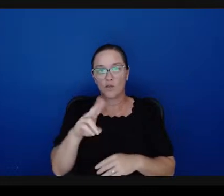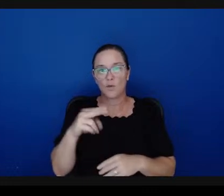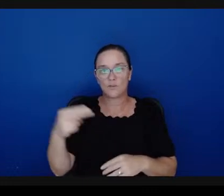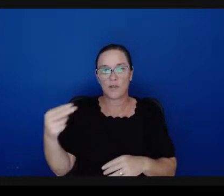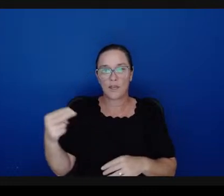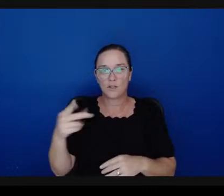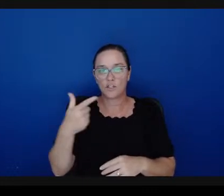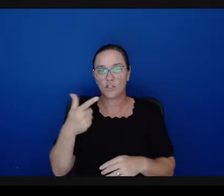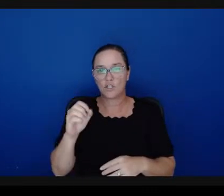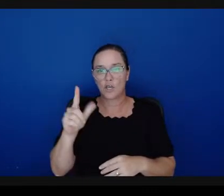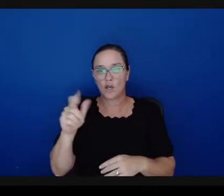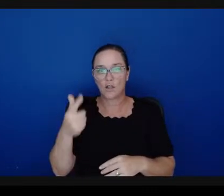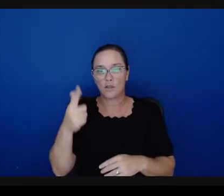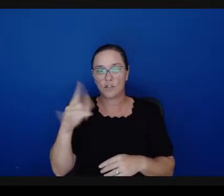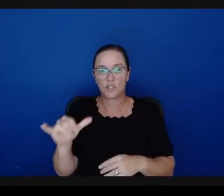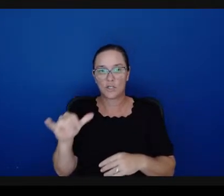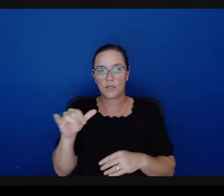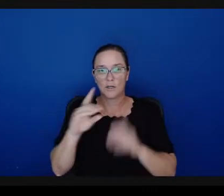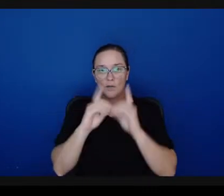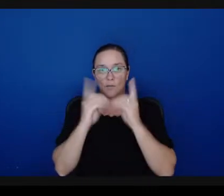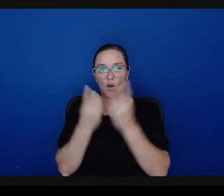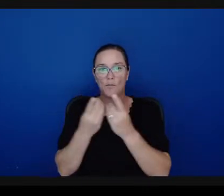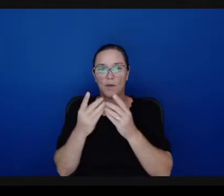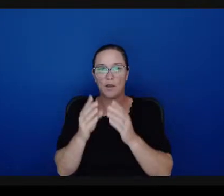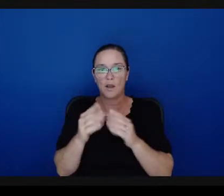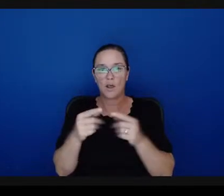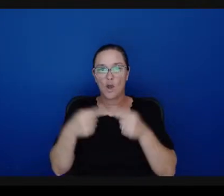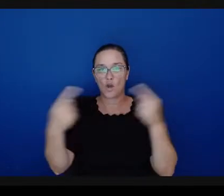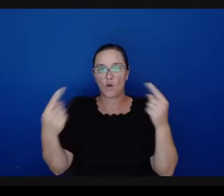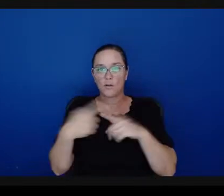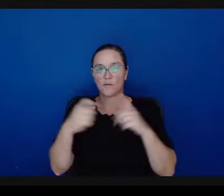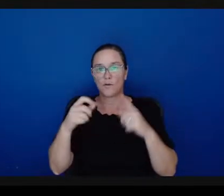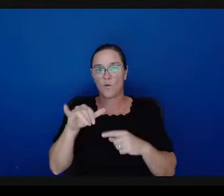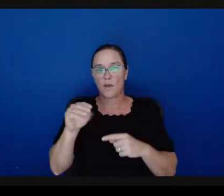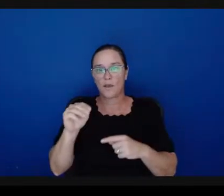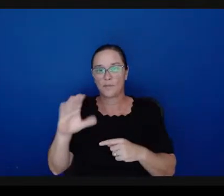Geology Department directly across from the YMCA.